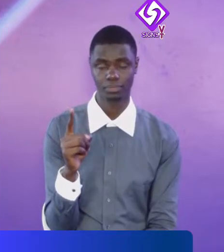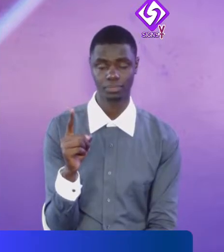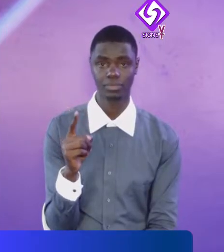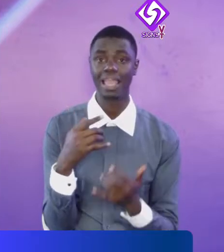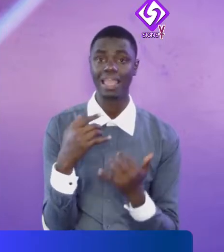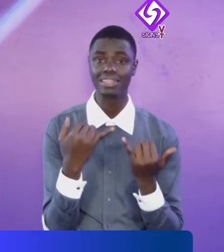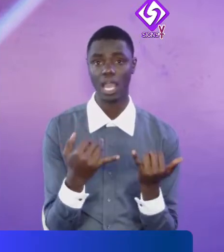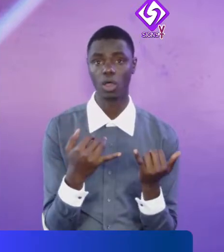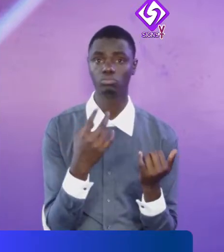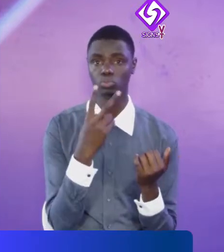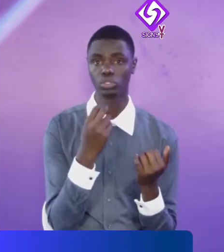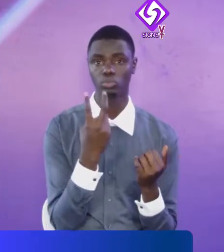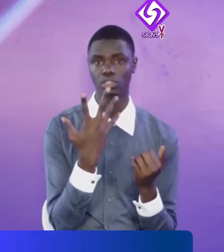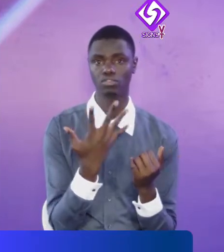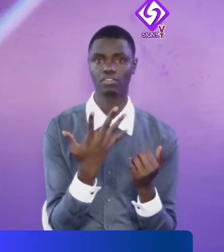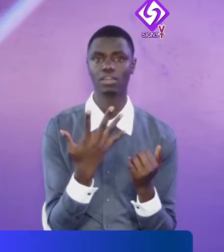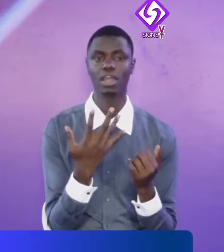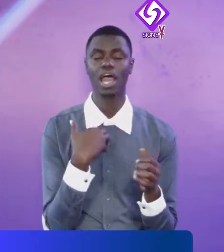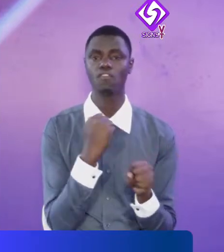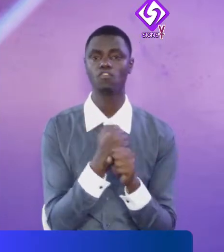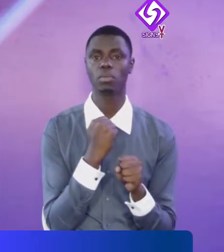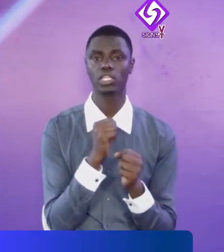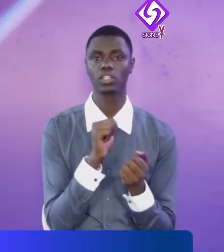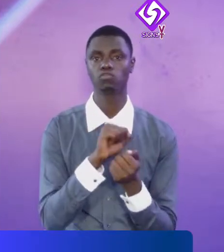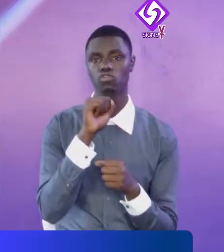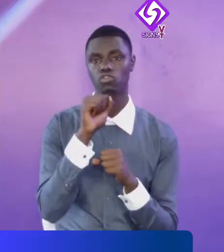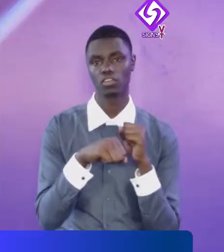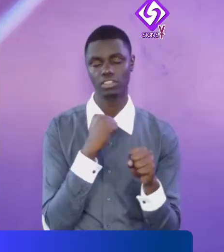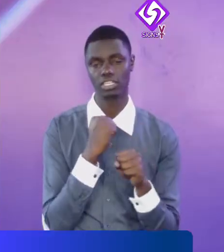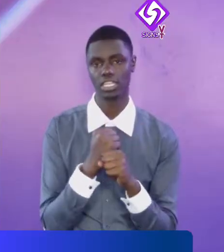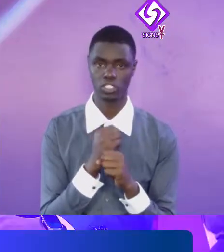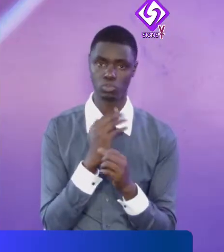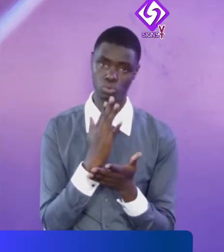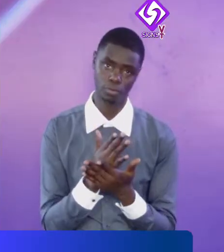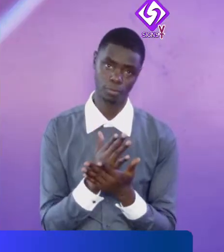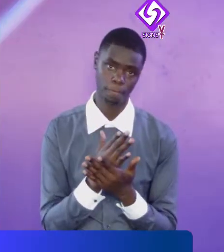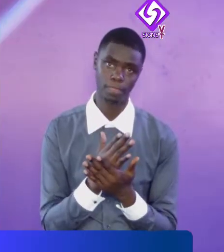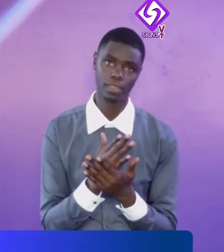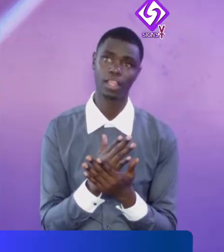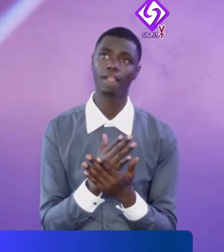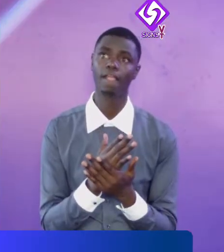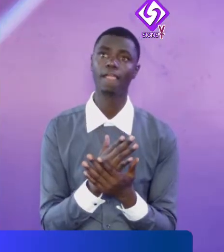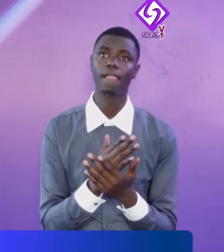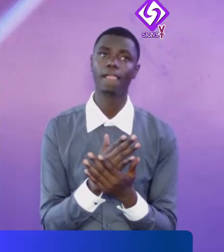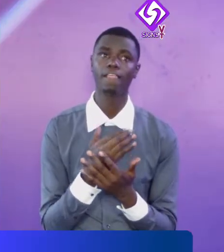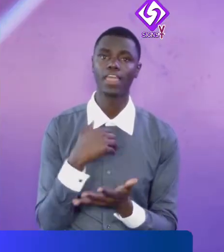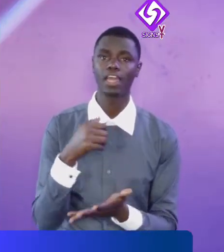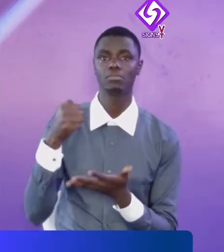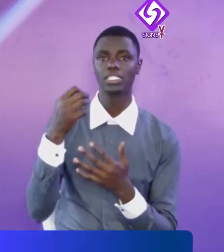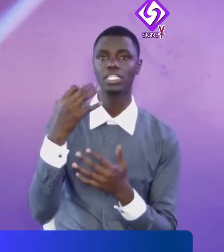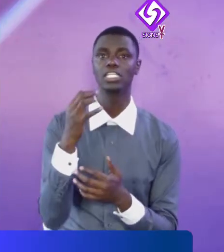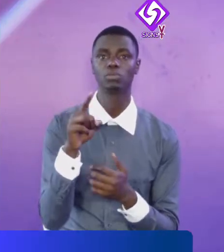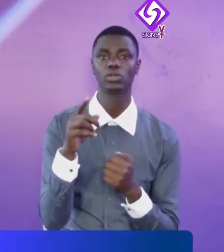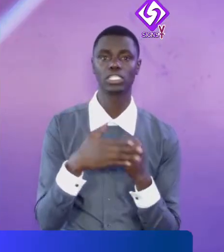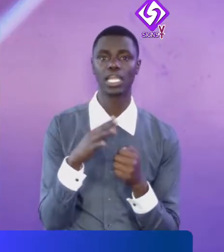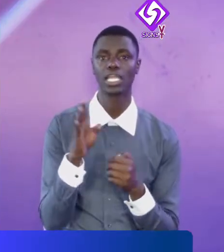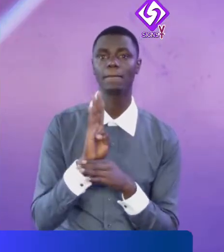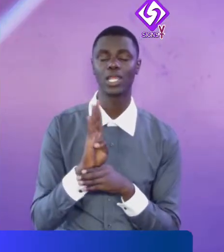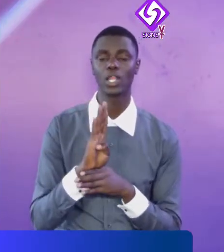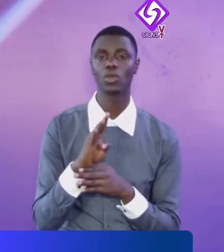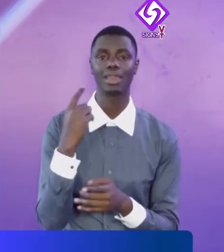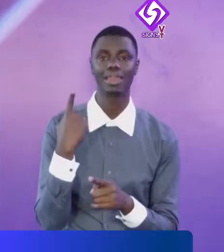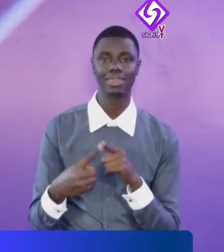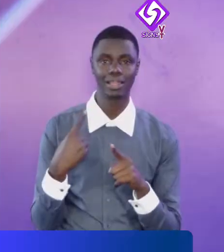Now we're in 2025. So it has operated for 15 years, isn't it? They have a budget of 3.9 billion per year